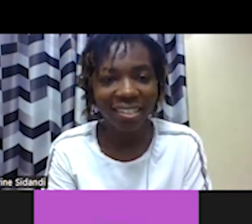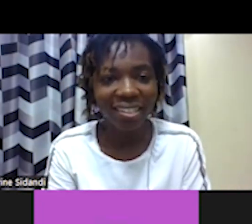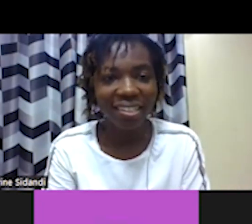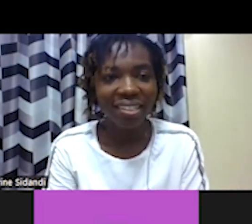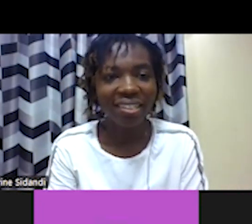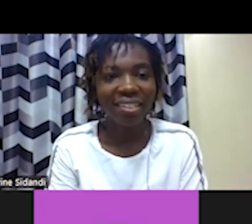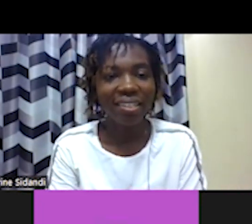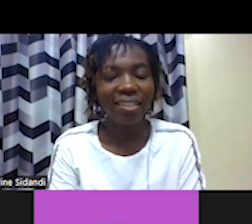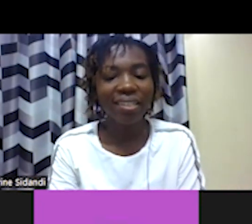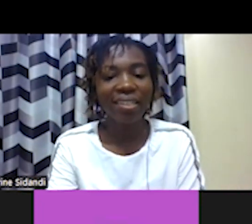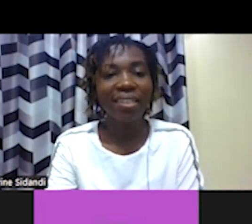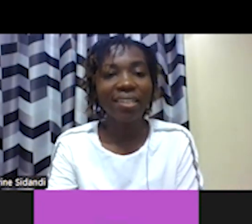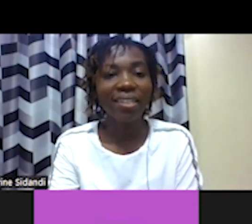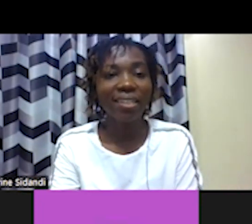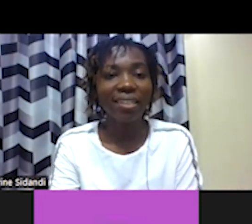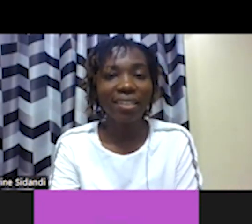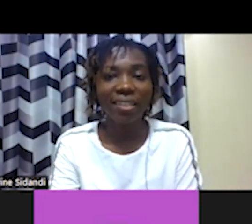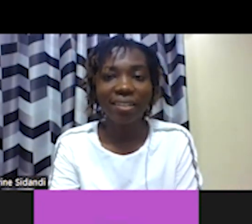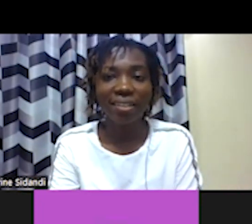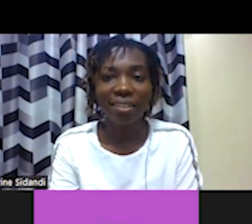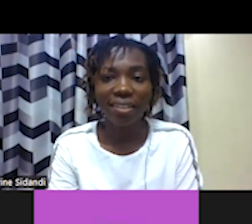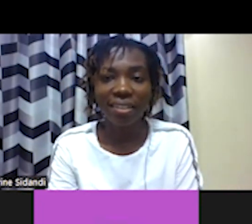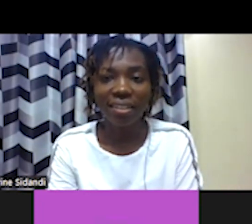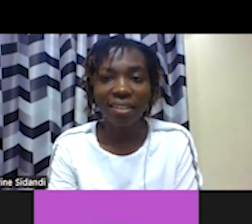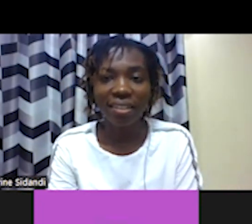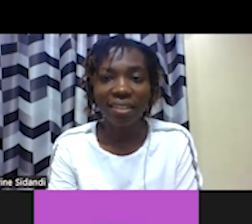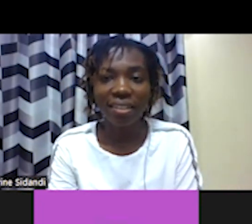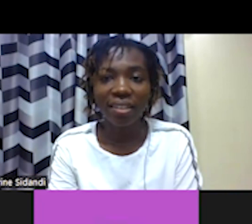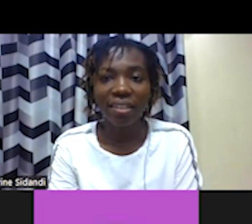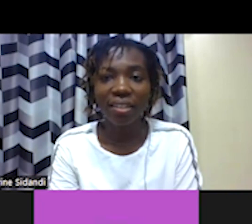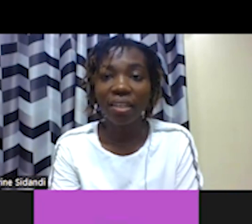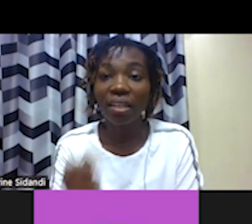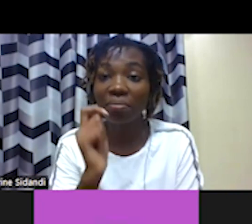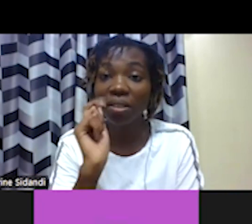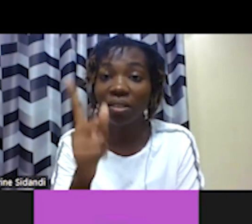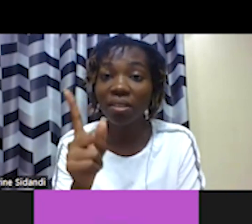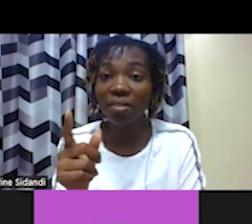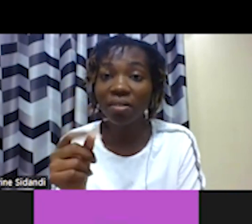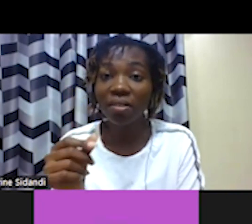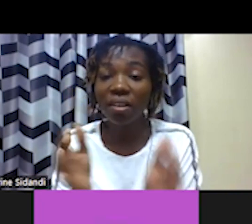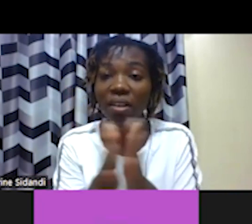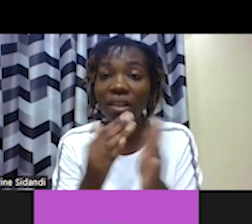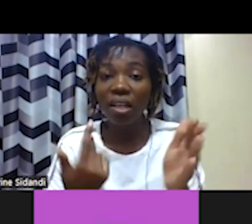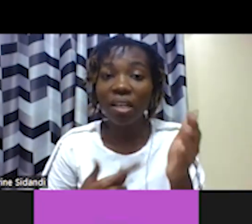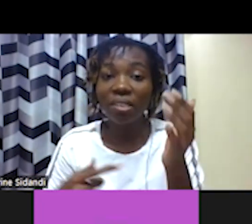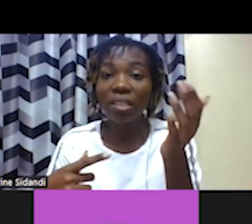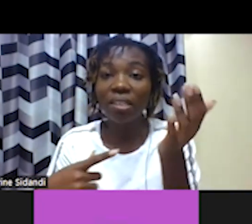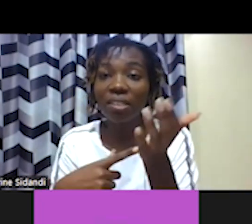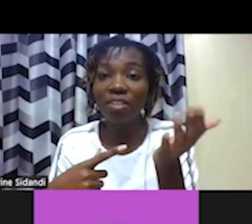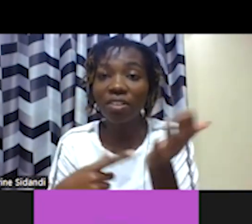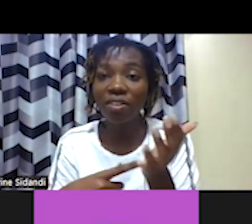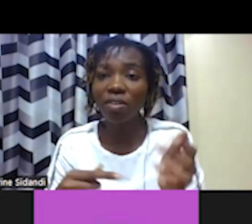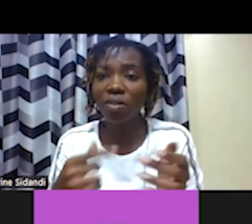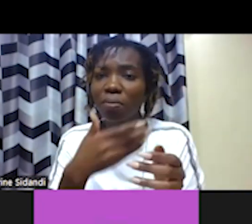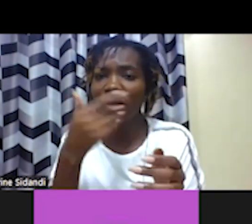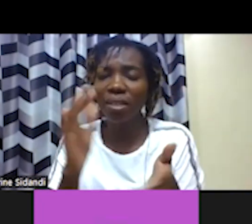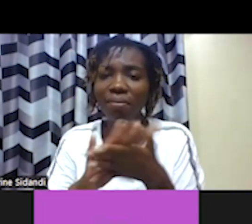Well, but yeah. You mean it's expensive and we are going digital? It should be cheap because